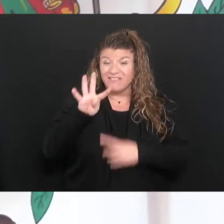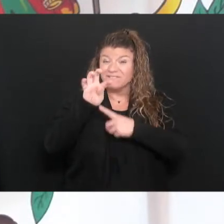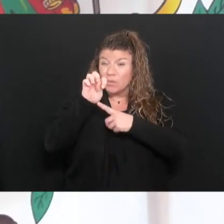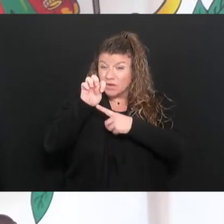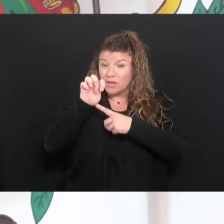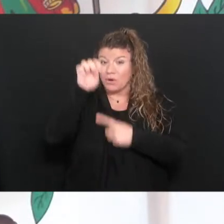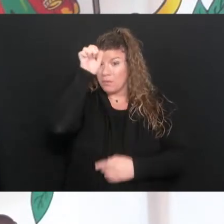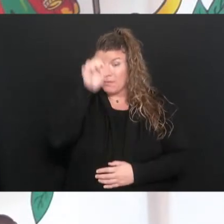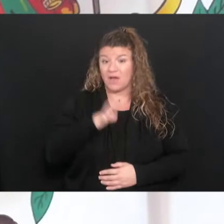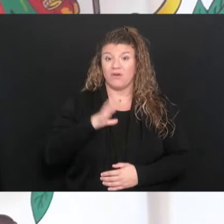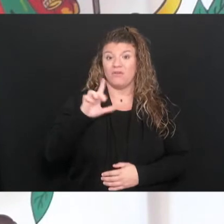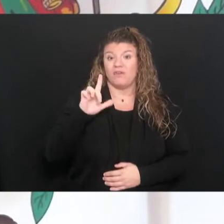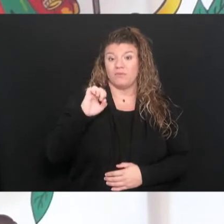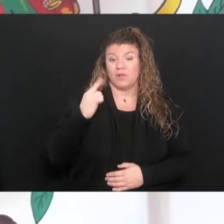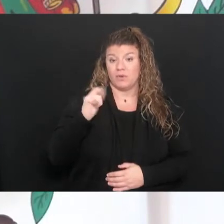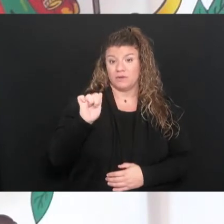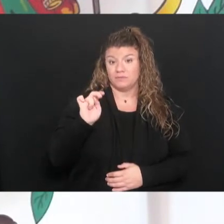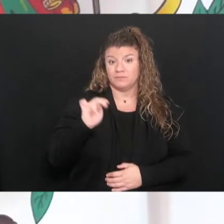from Logan County.